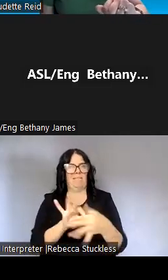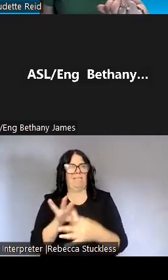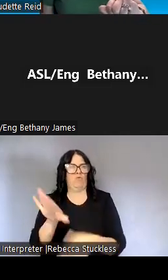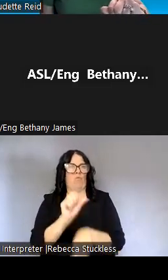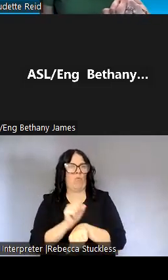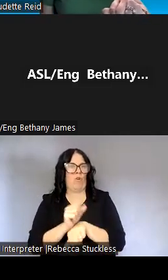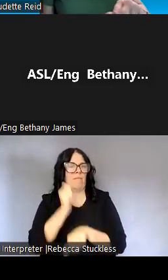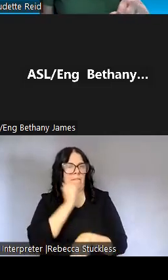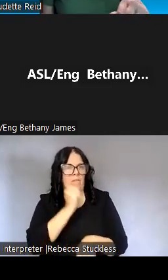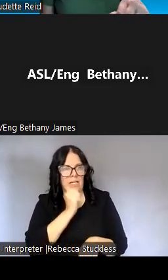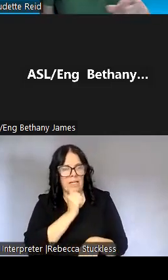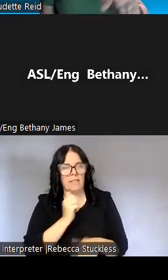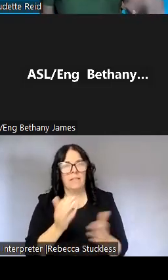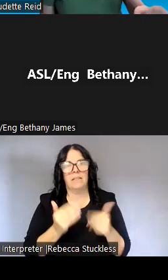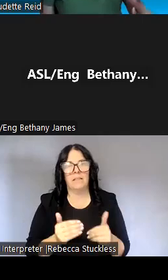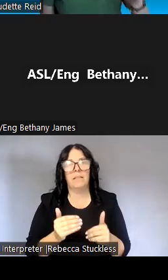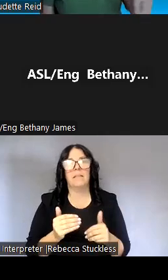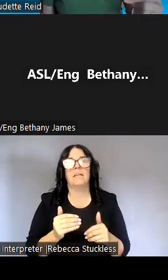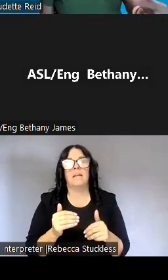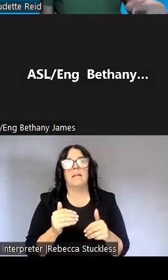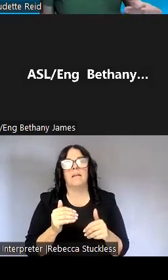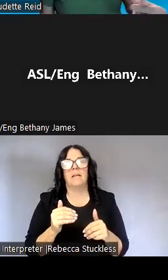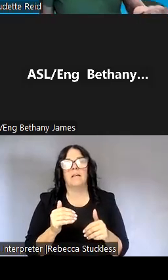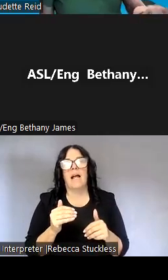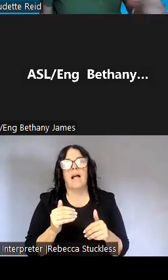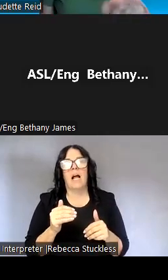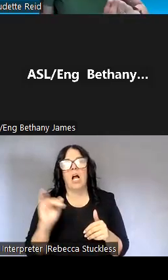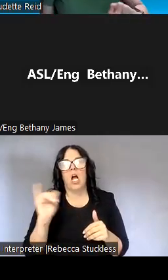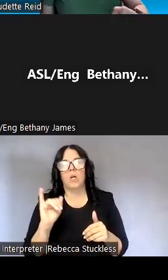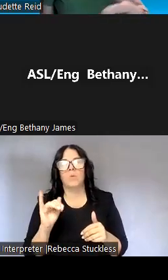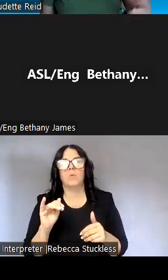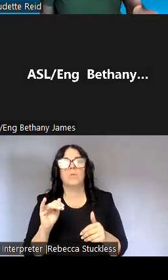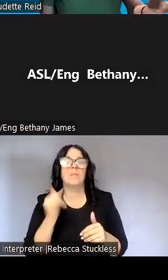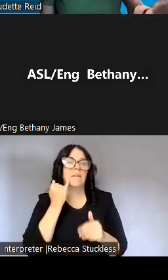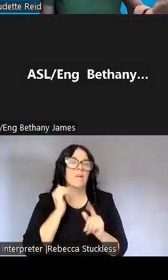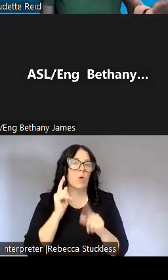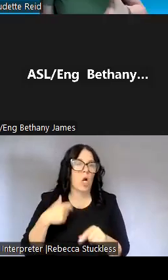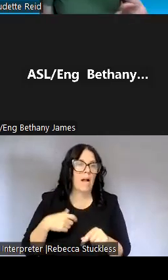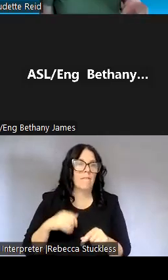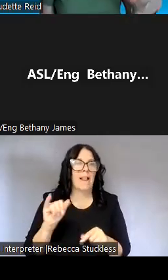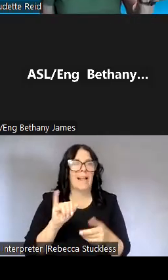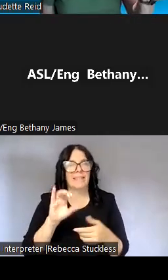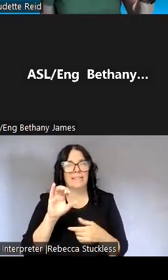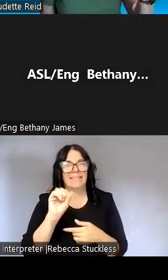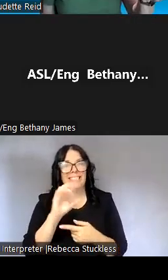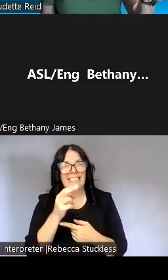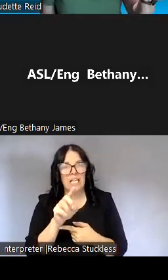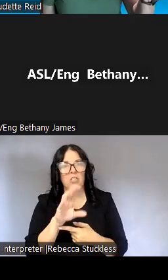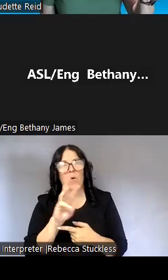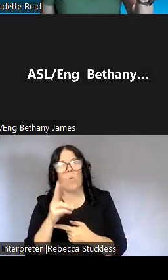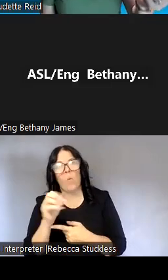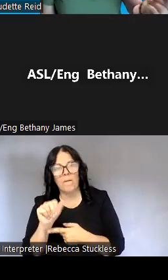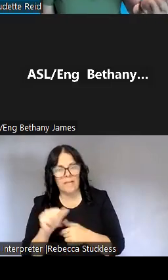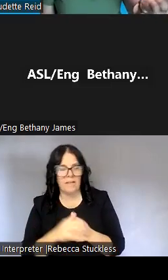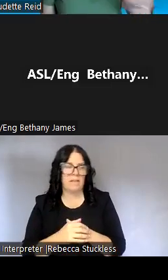using on your computer, and things that you might use if you're attending conferences like Sched and Wova. So